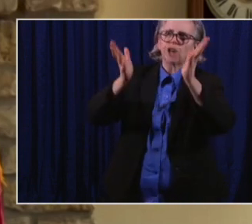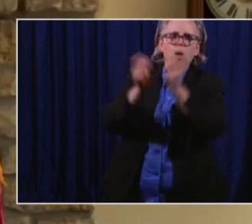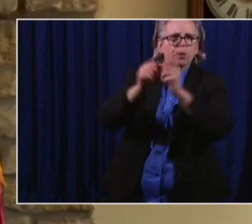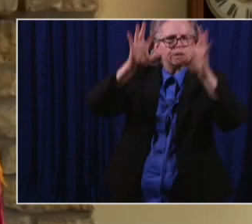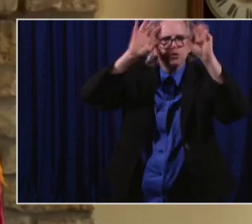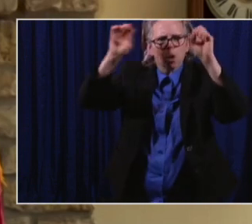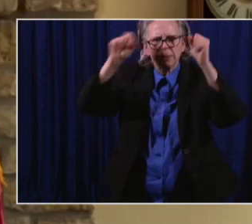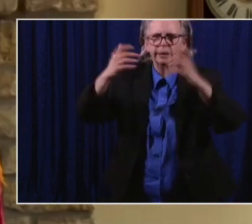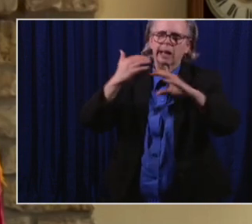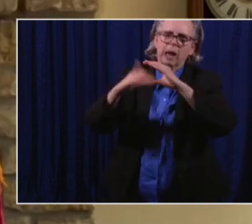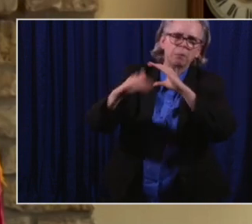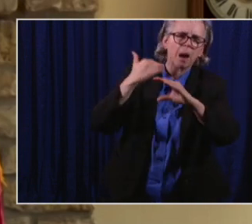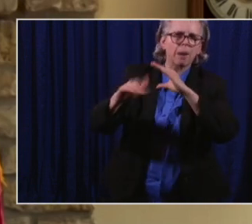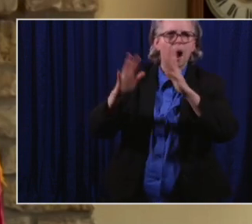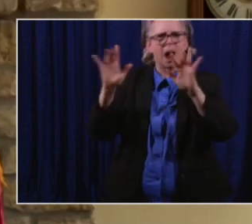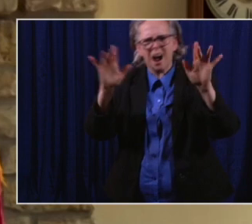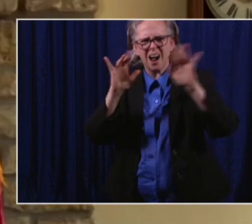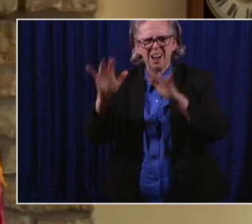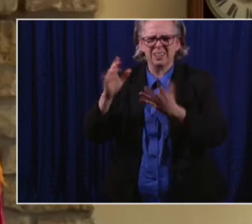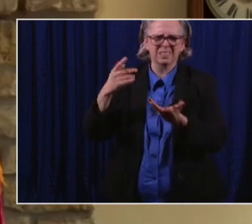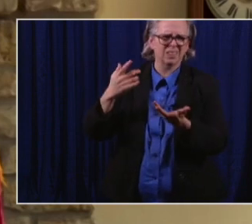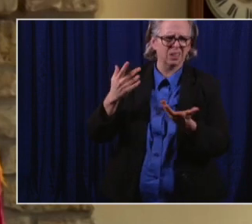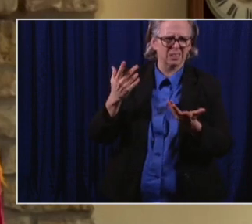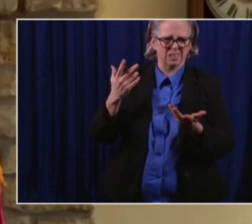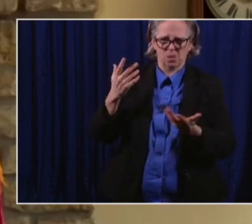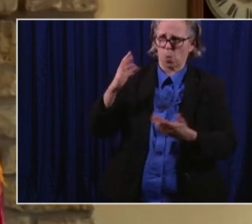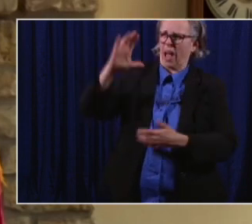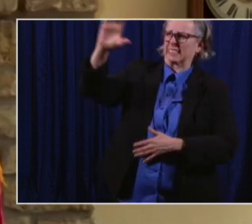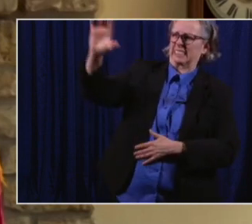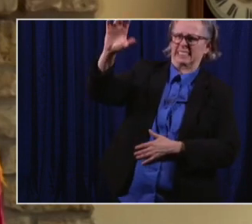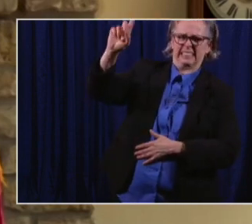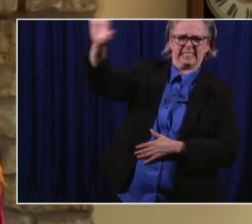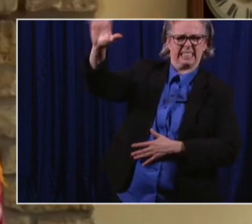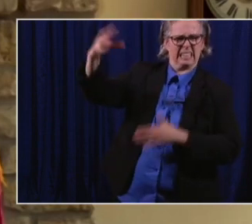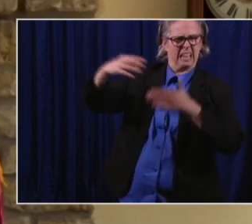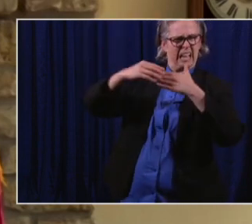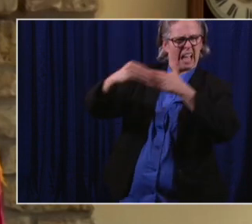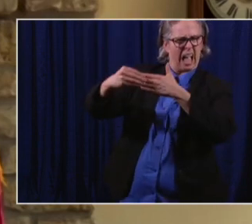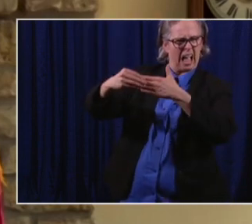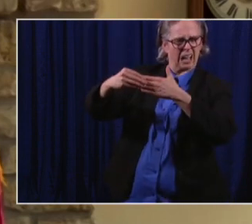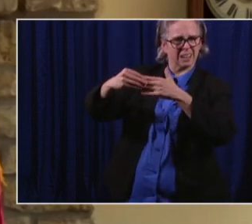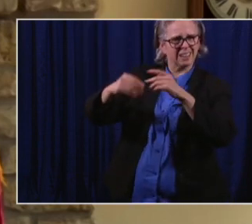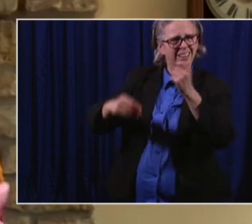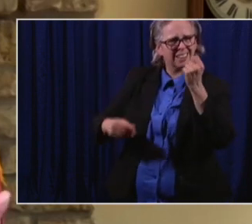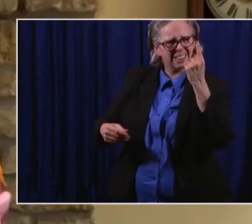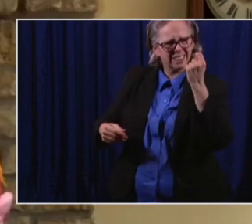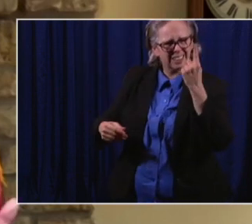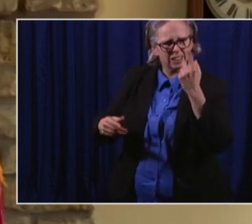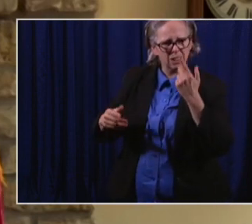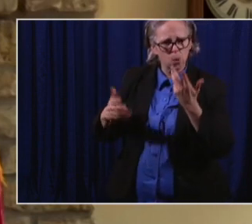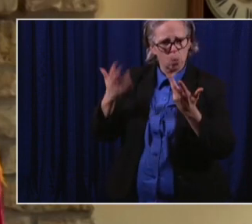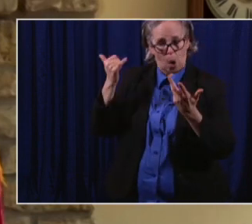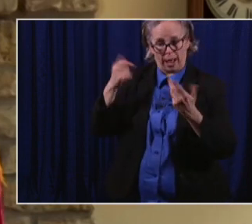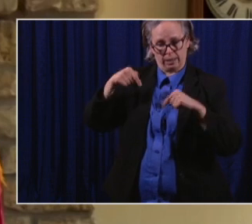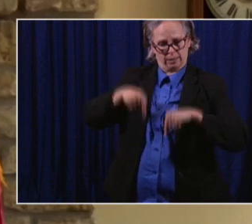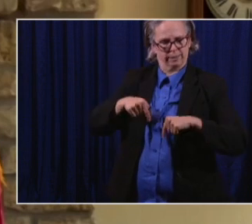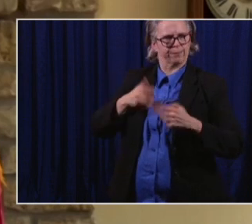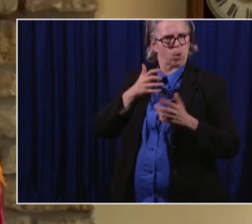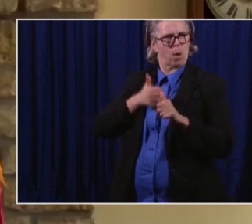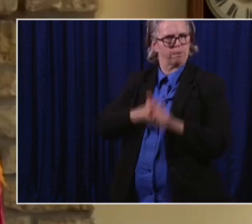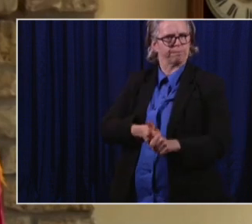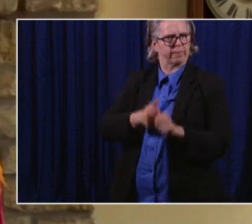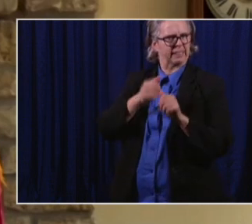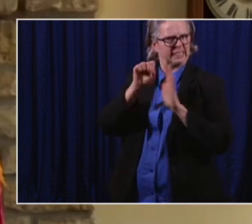about, CDC guidelines, which are the state guidelines, which are followed by local